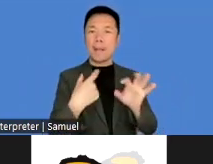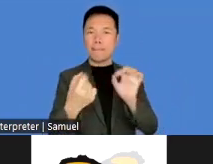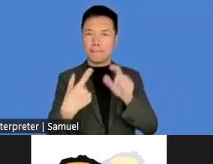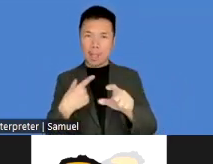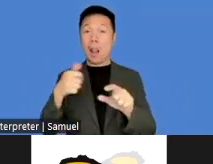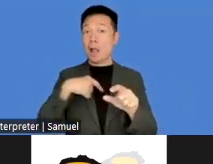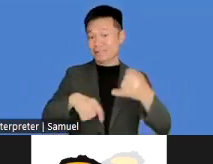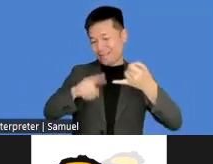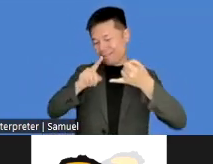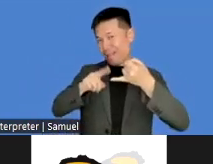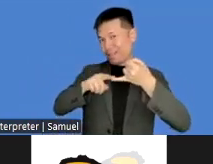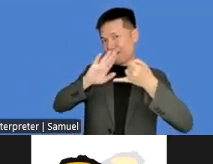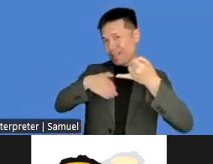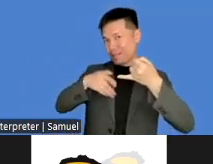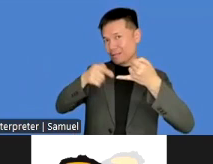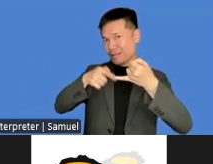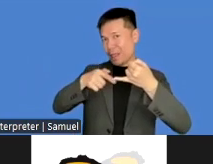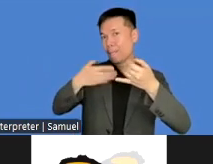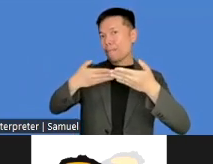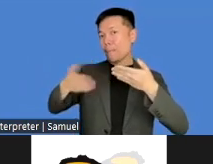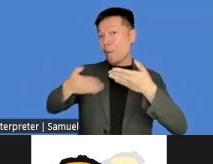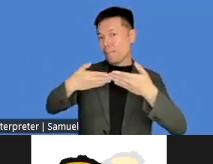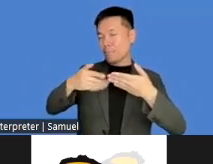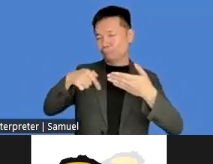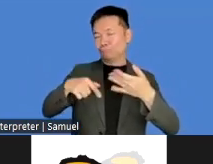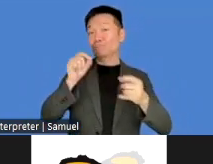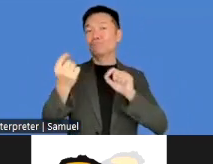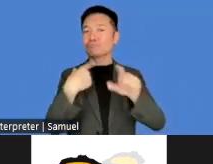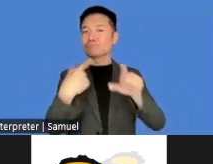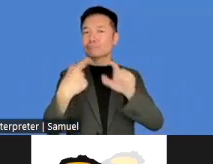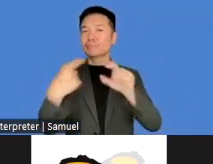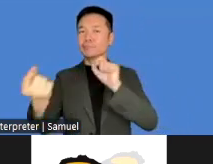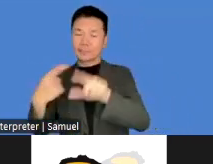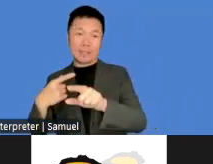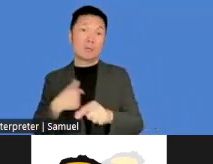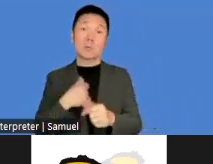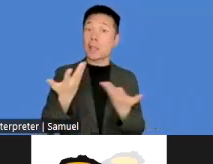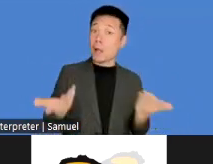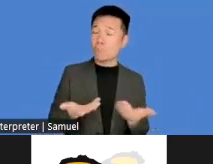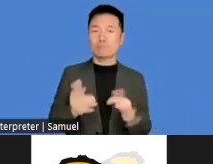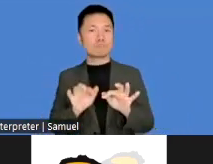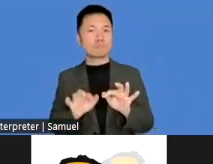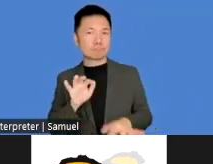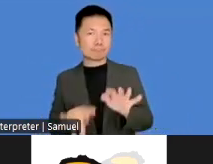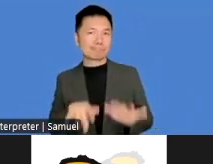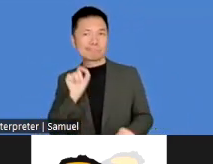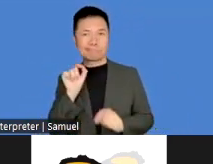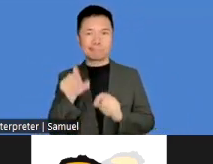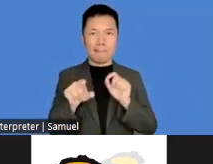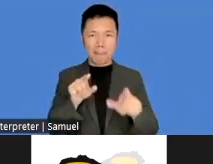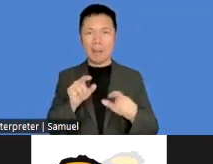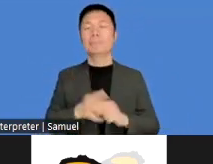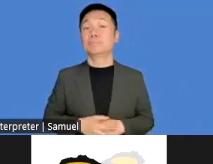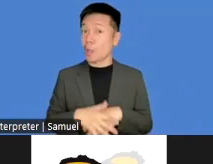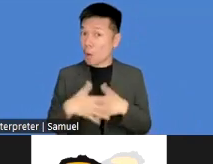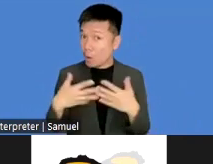And there are 3 ways in which you can ask a question. The first is to type a question in the chat box. The second is that you're able